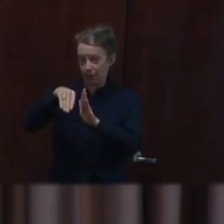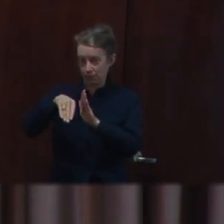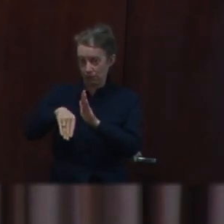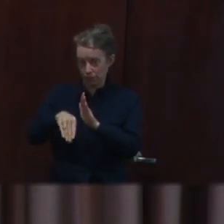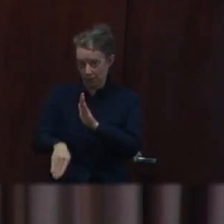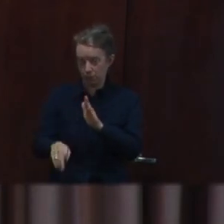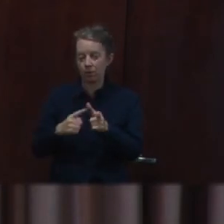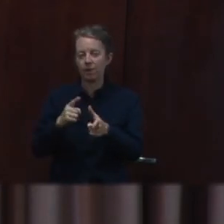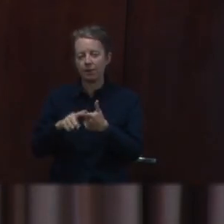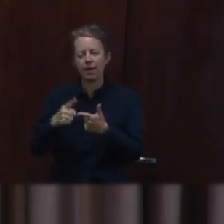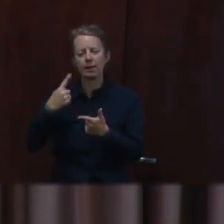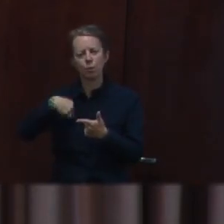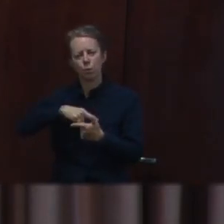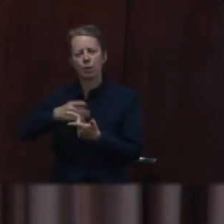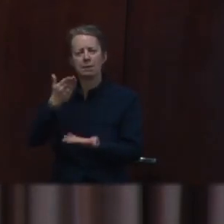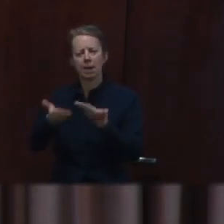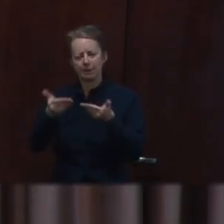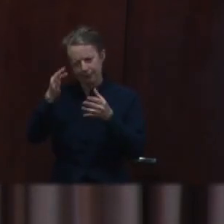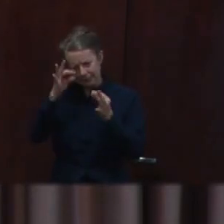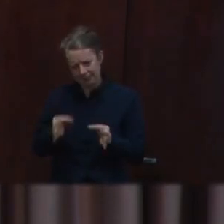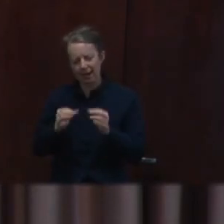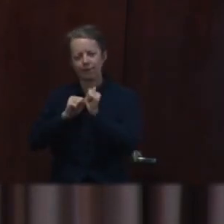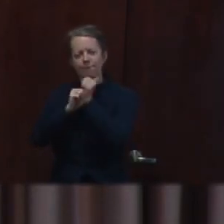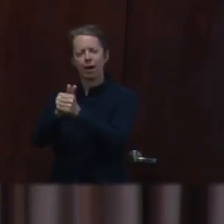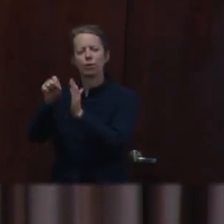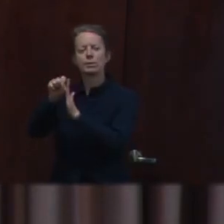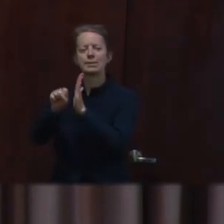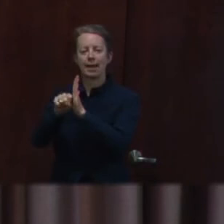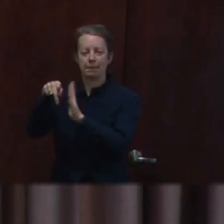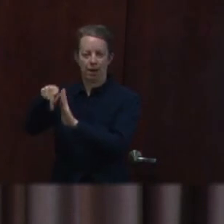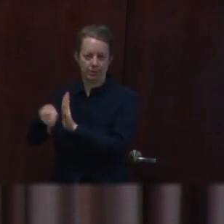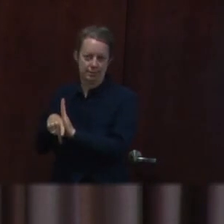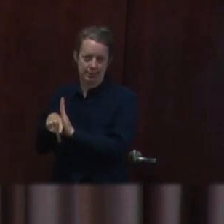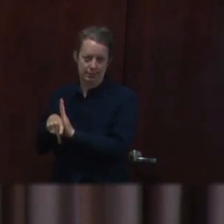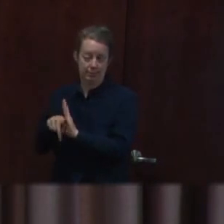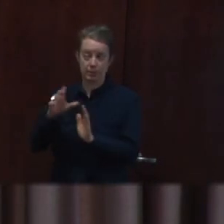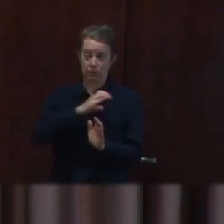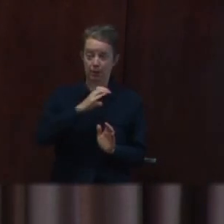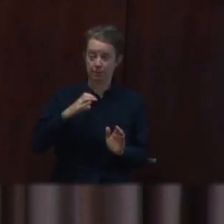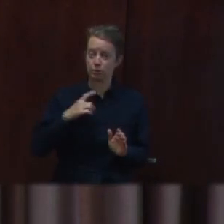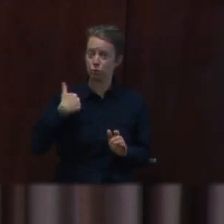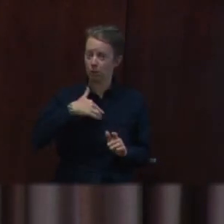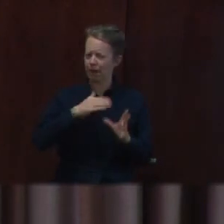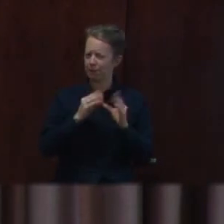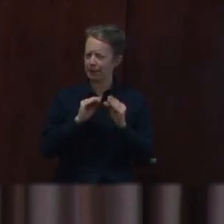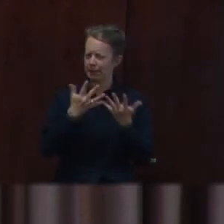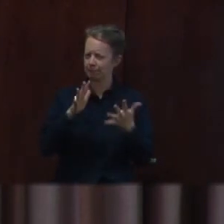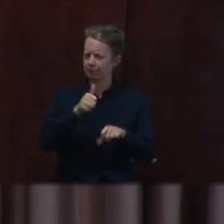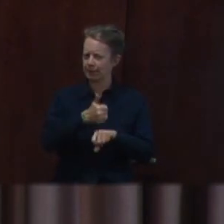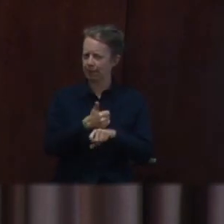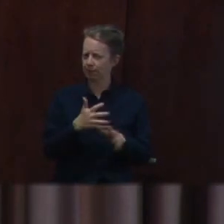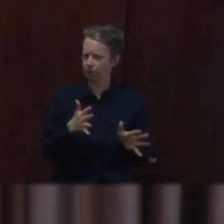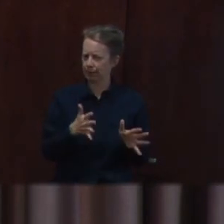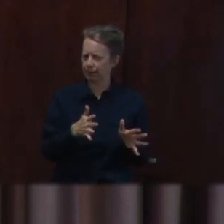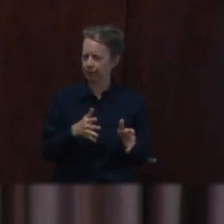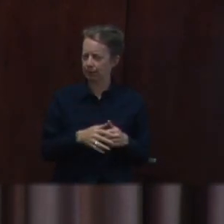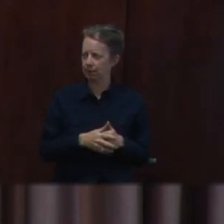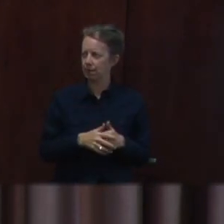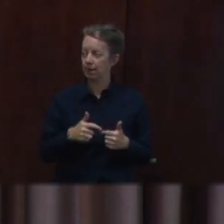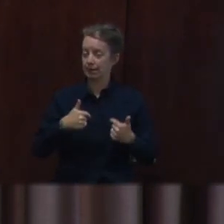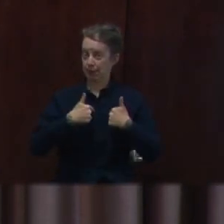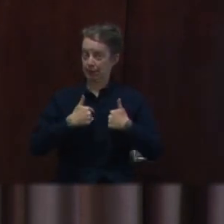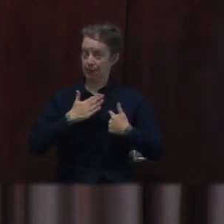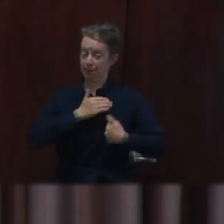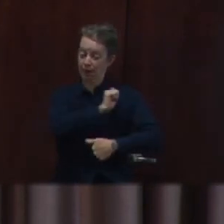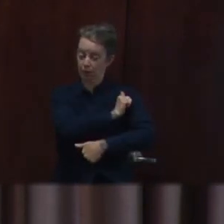policy. And the commission also has a meeting the following day too. So if we, I mean, of course, so I could use my authority